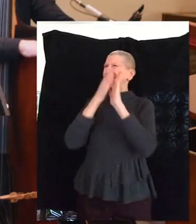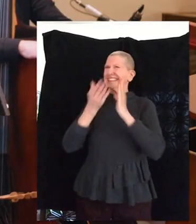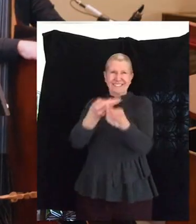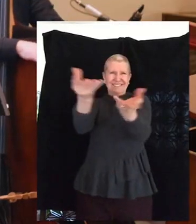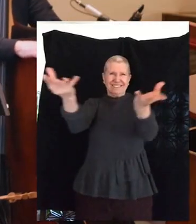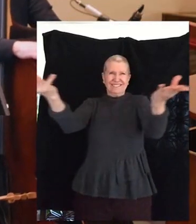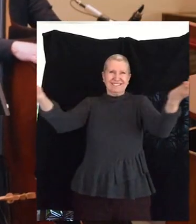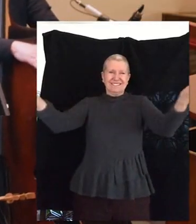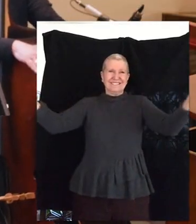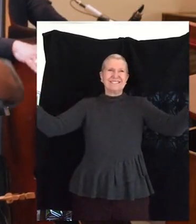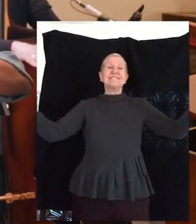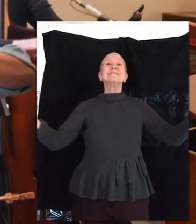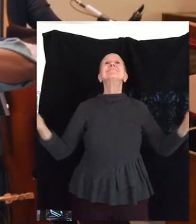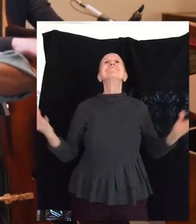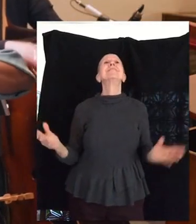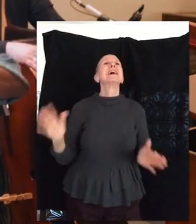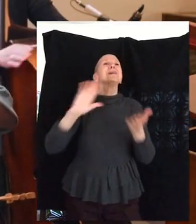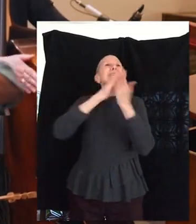oh yeah. May peace be in your